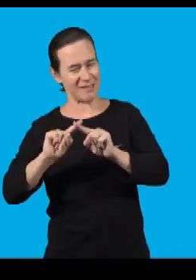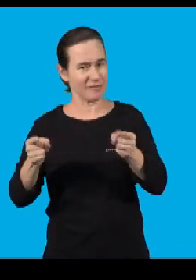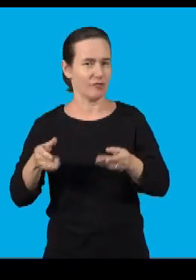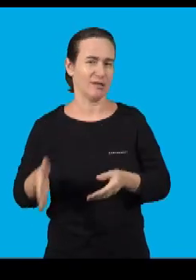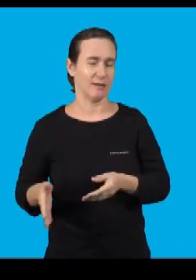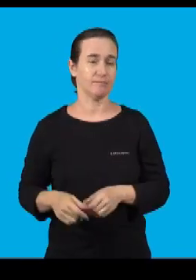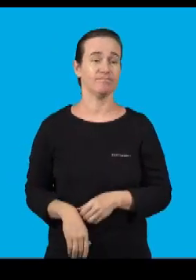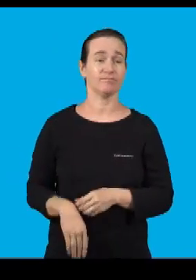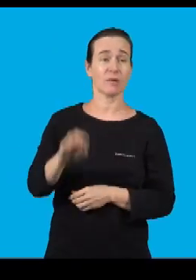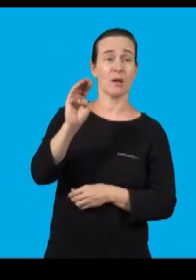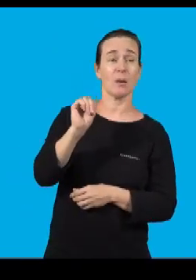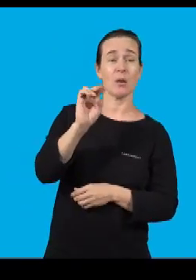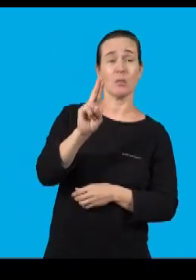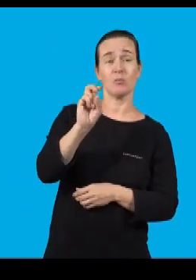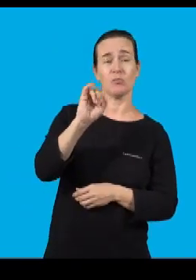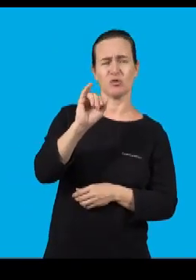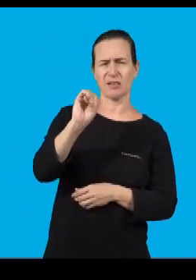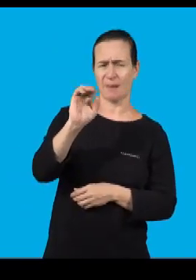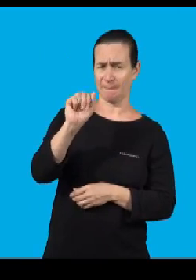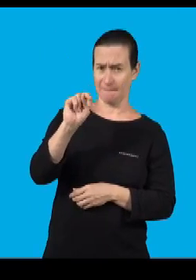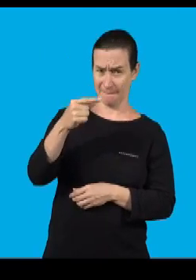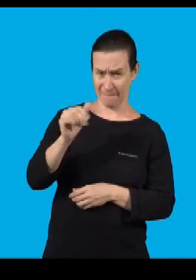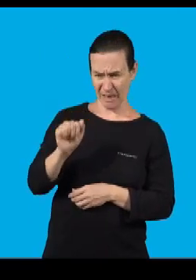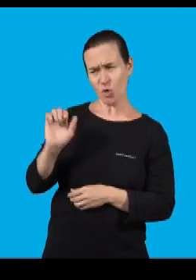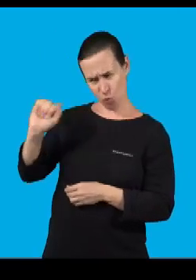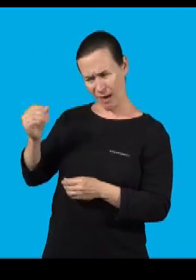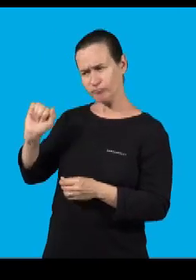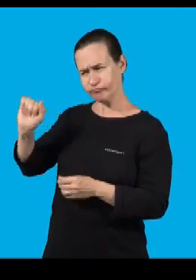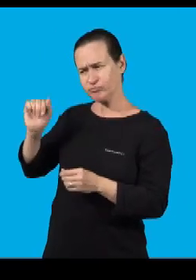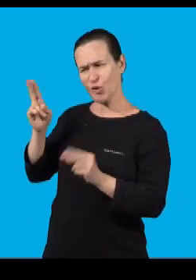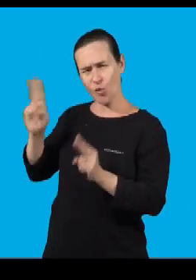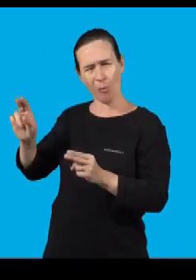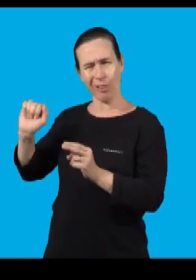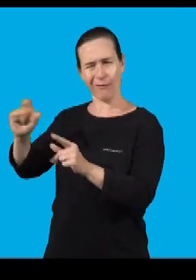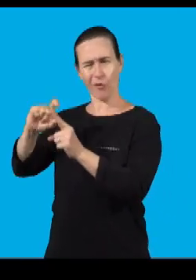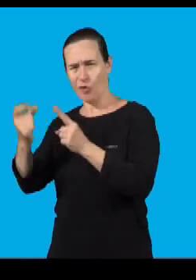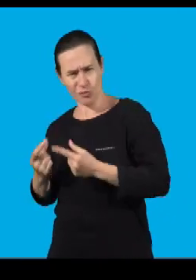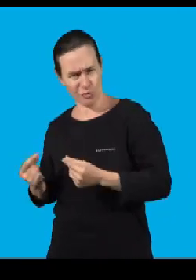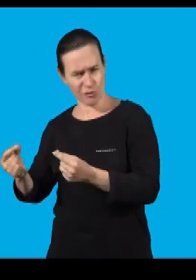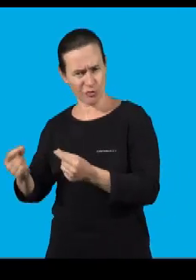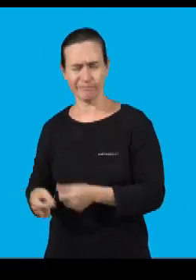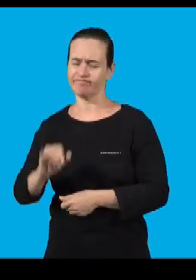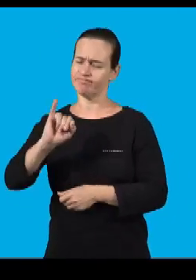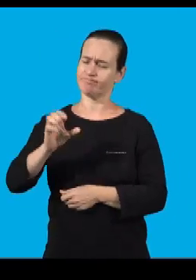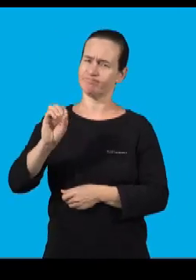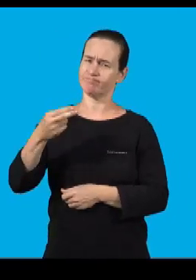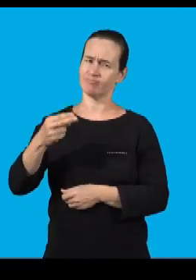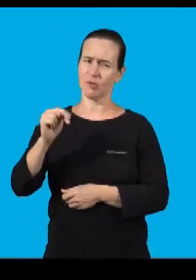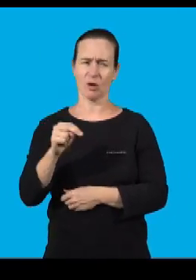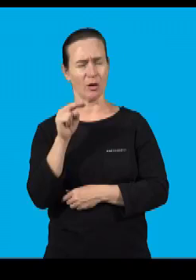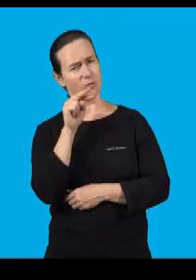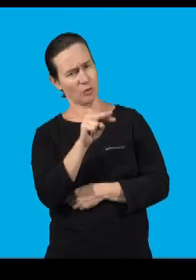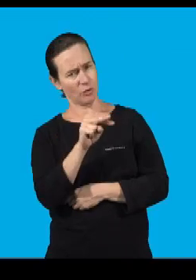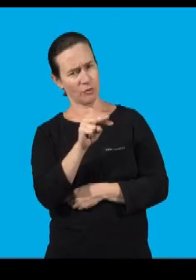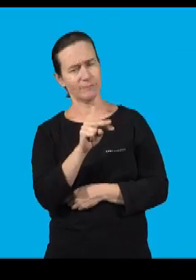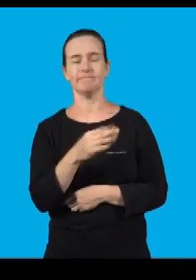said, are there any customs here? John Khumalo looked at him. All right, so that is the text we're going to use.